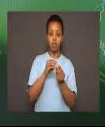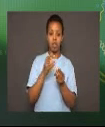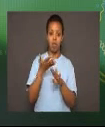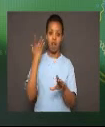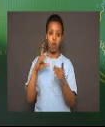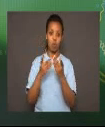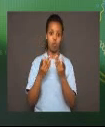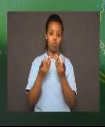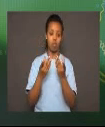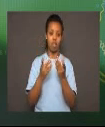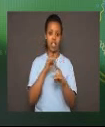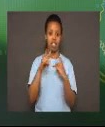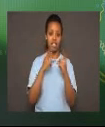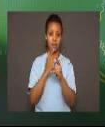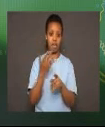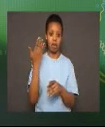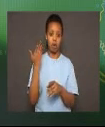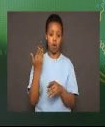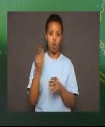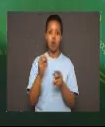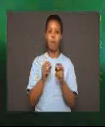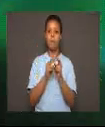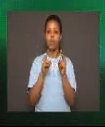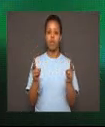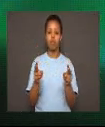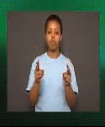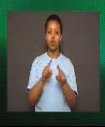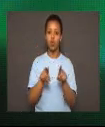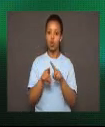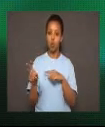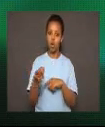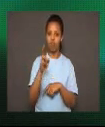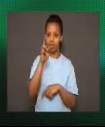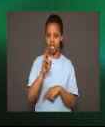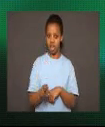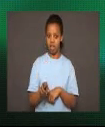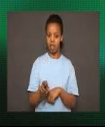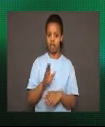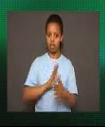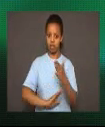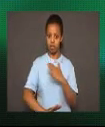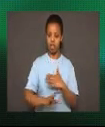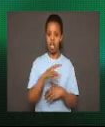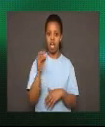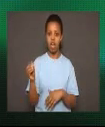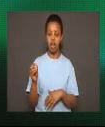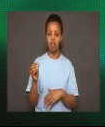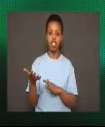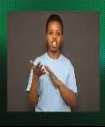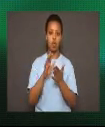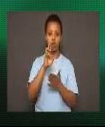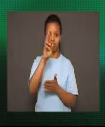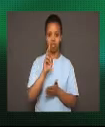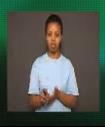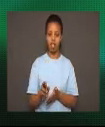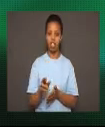century results from a difference between the rate of birth and the rate of death.